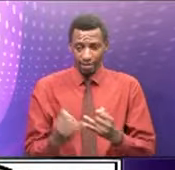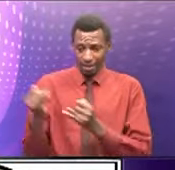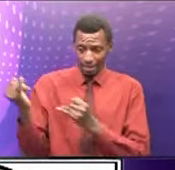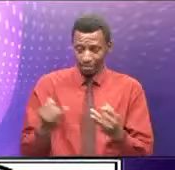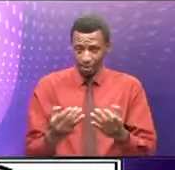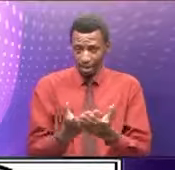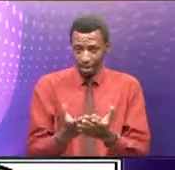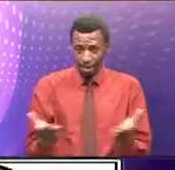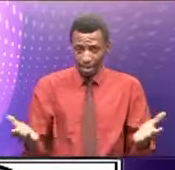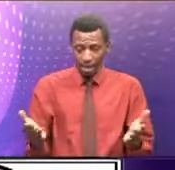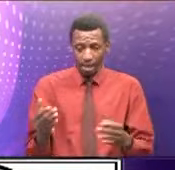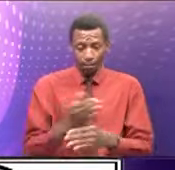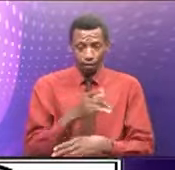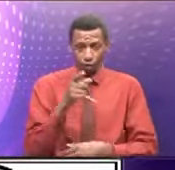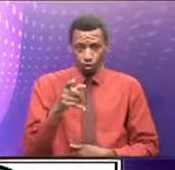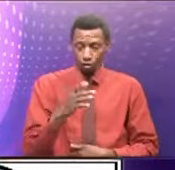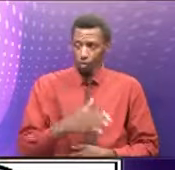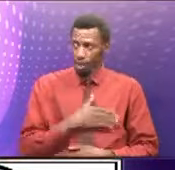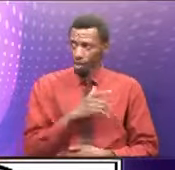lordship,